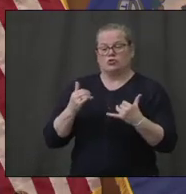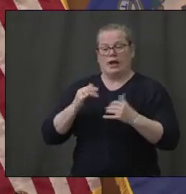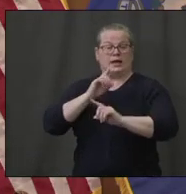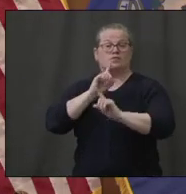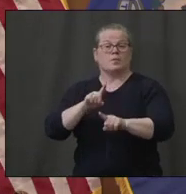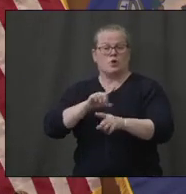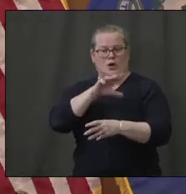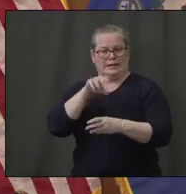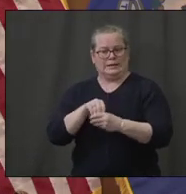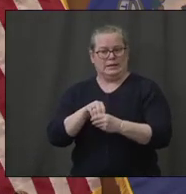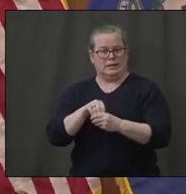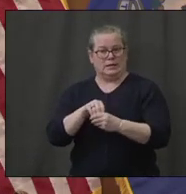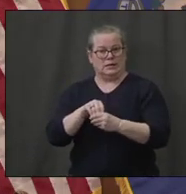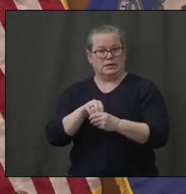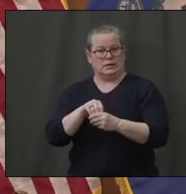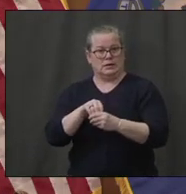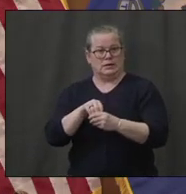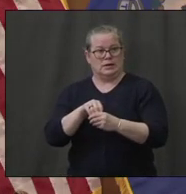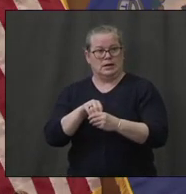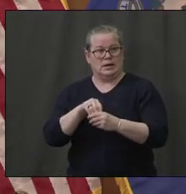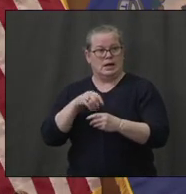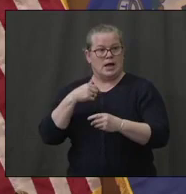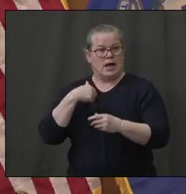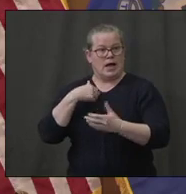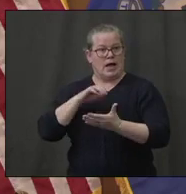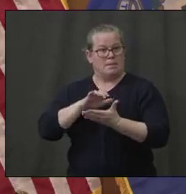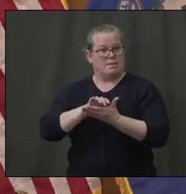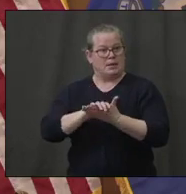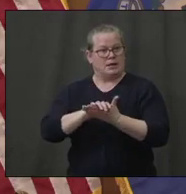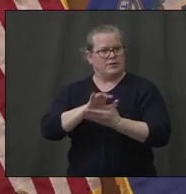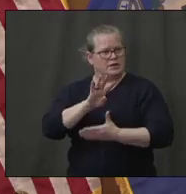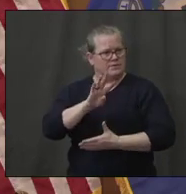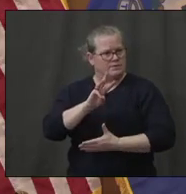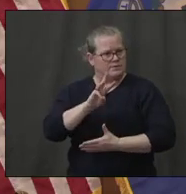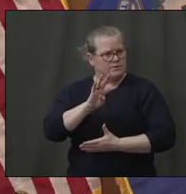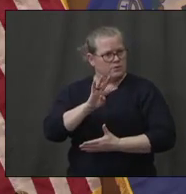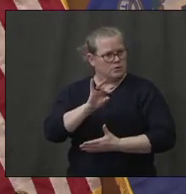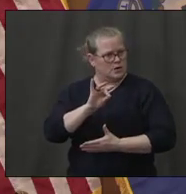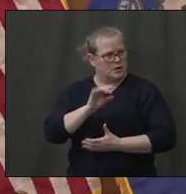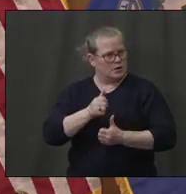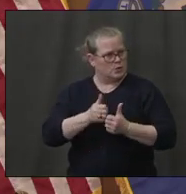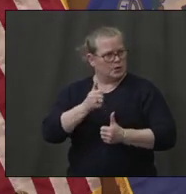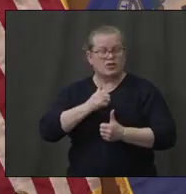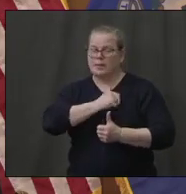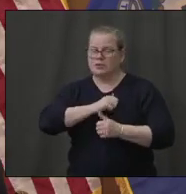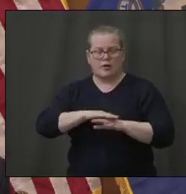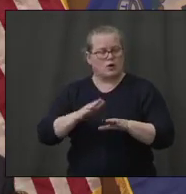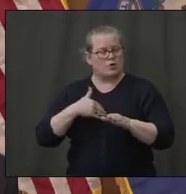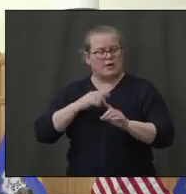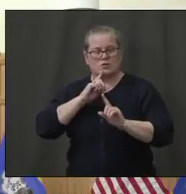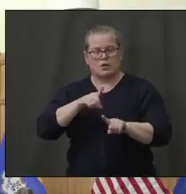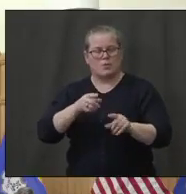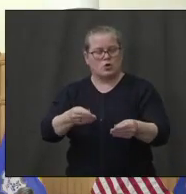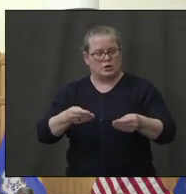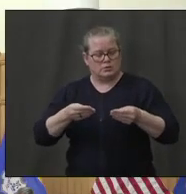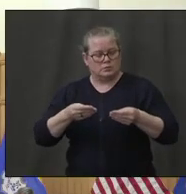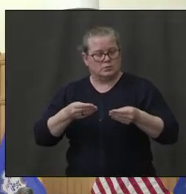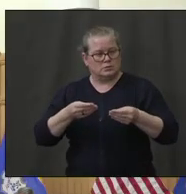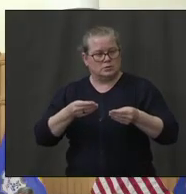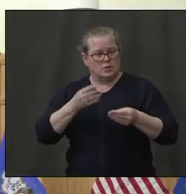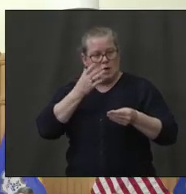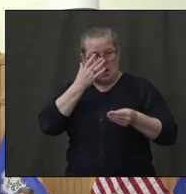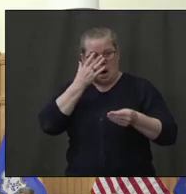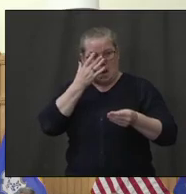I believe the number is 46 or 48. I'm sorry, I don't have it. We'll get that right to you.